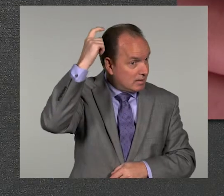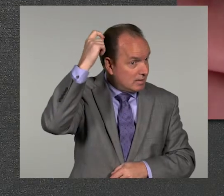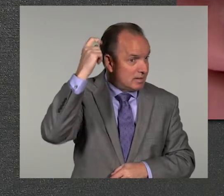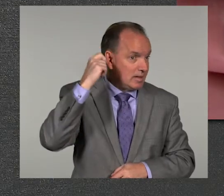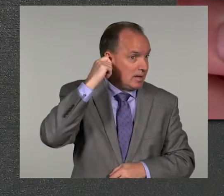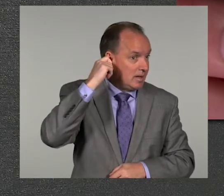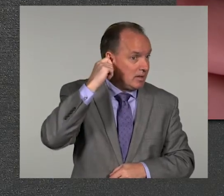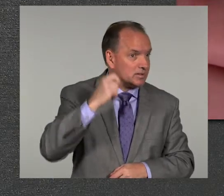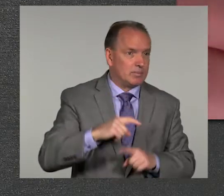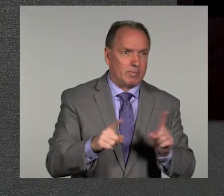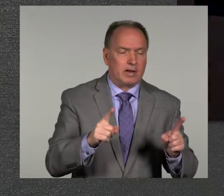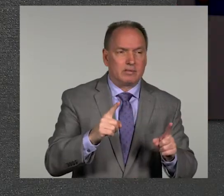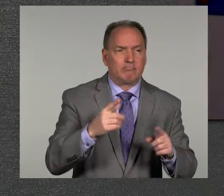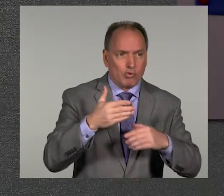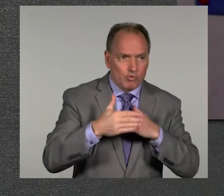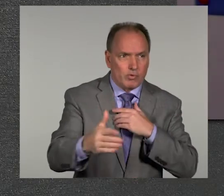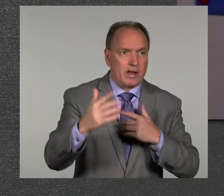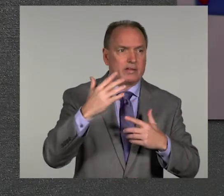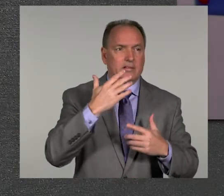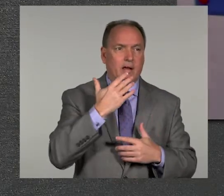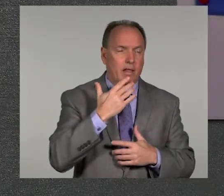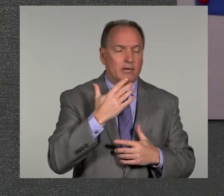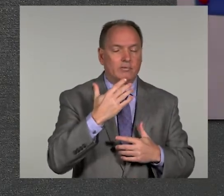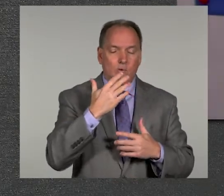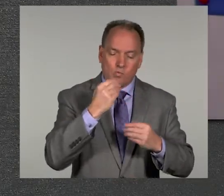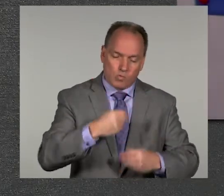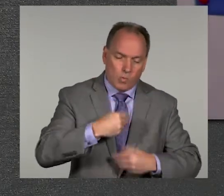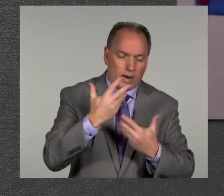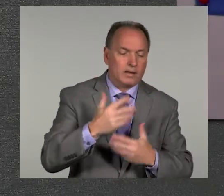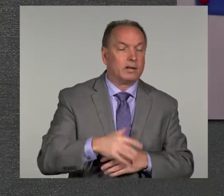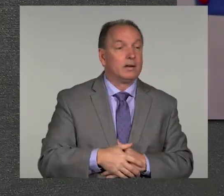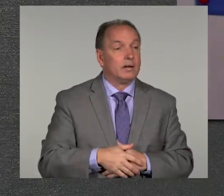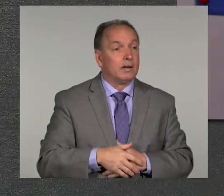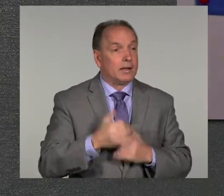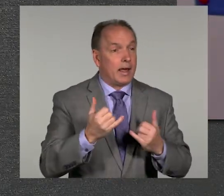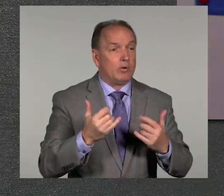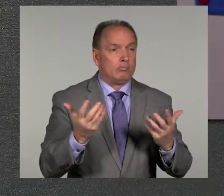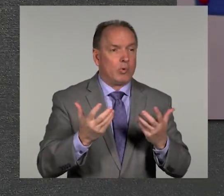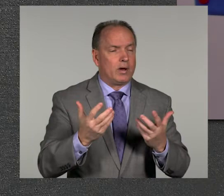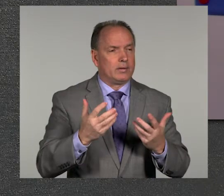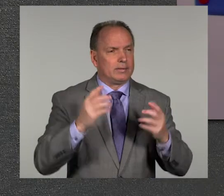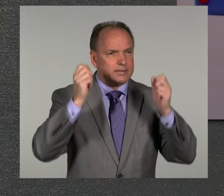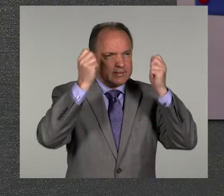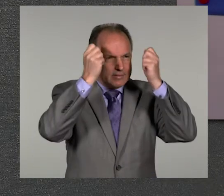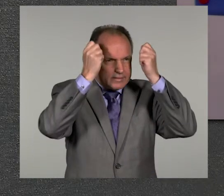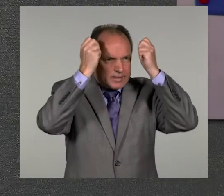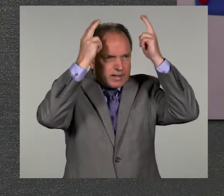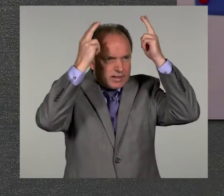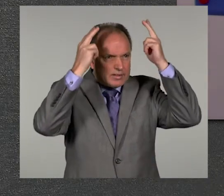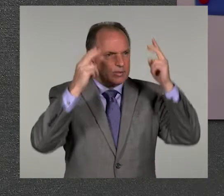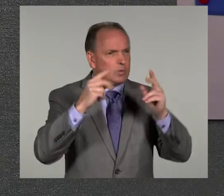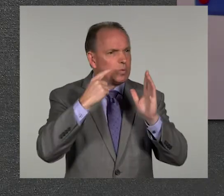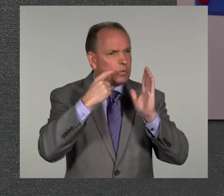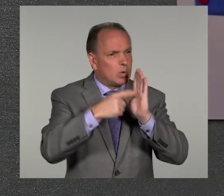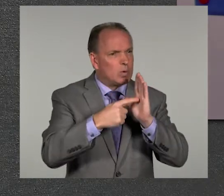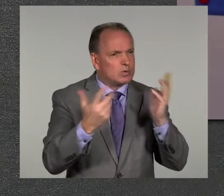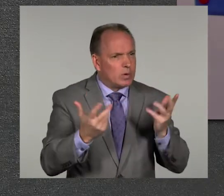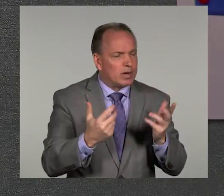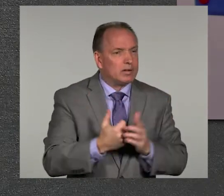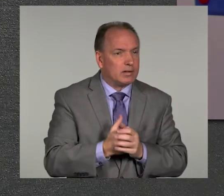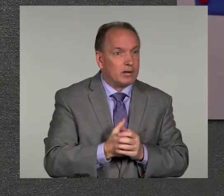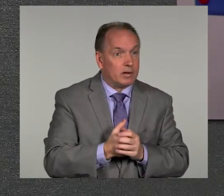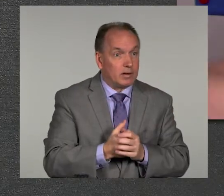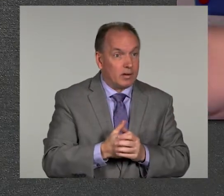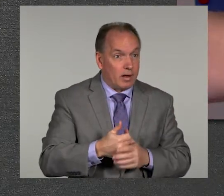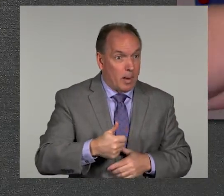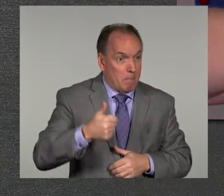but the rest of his fur is white. Good job. All right, now what about his ears? What are his